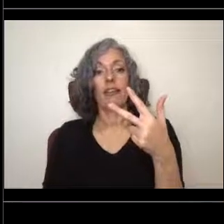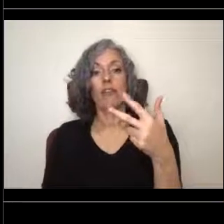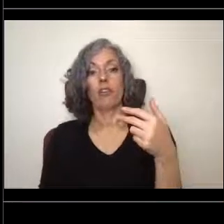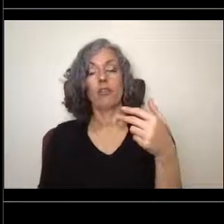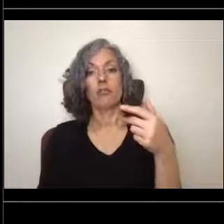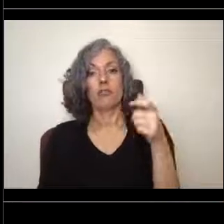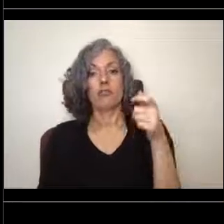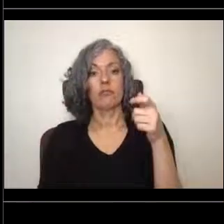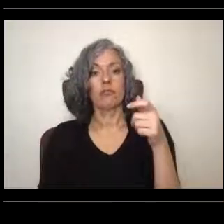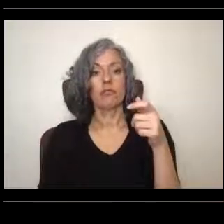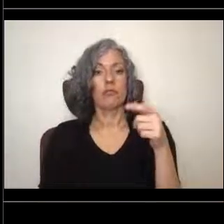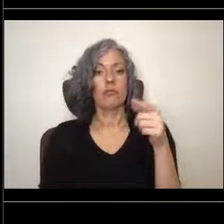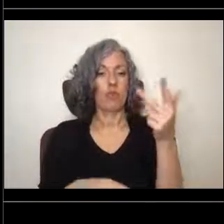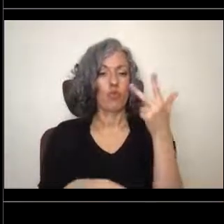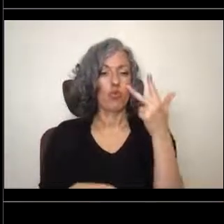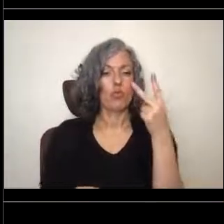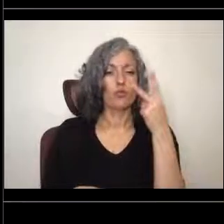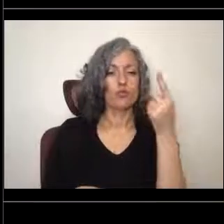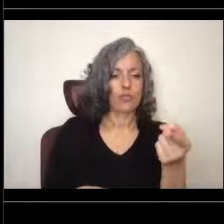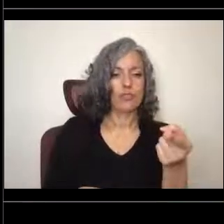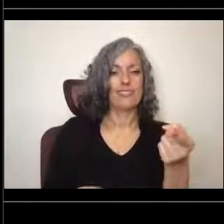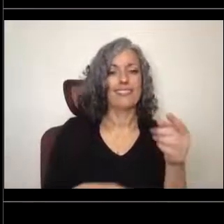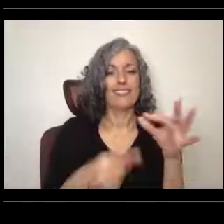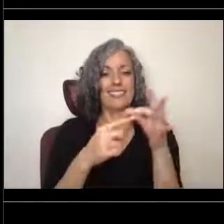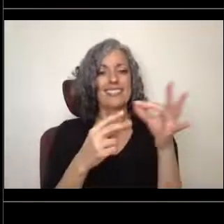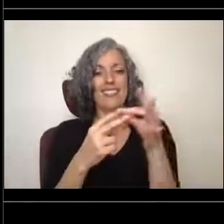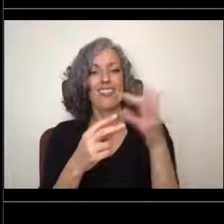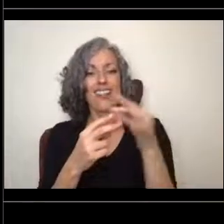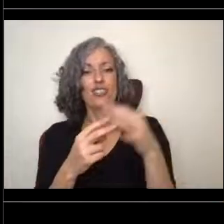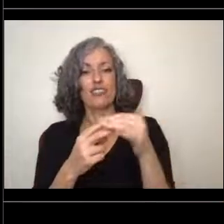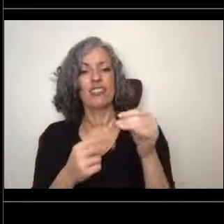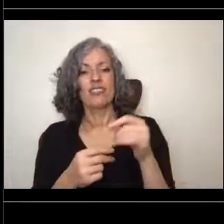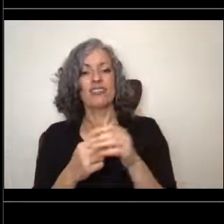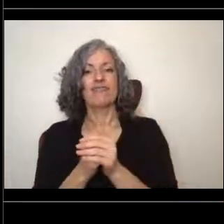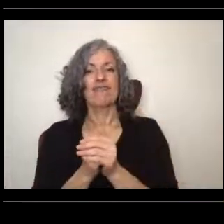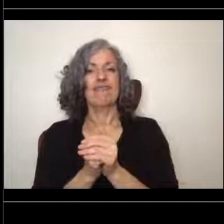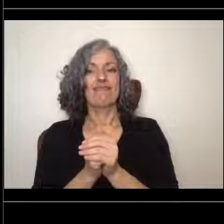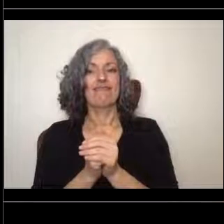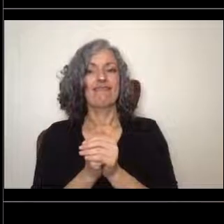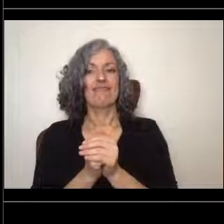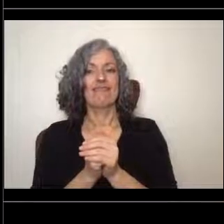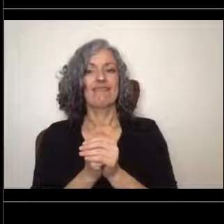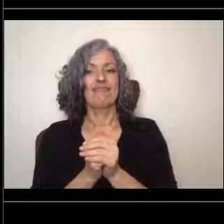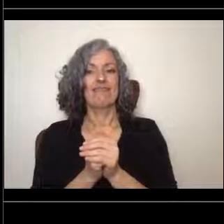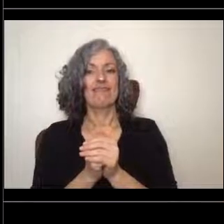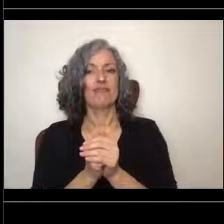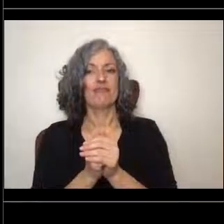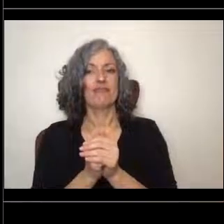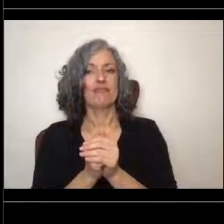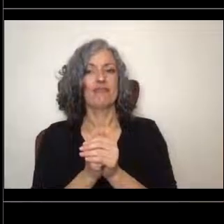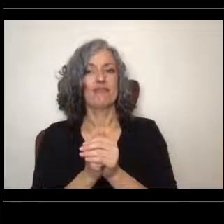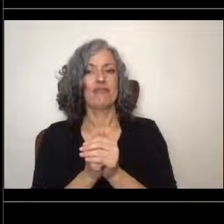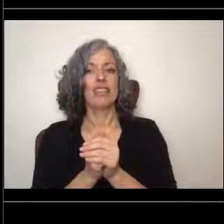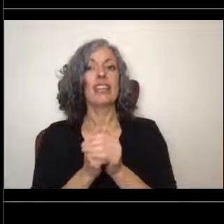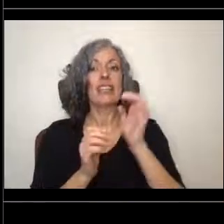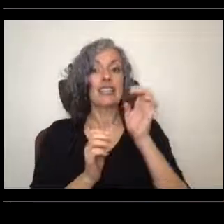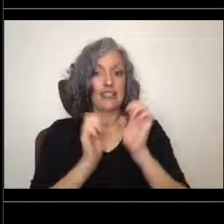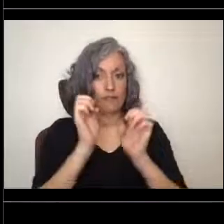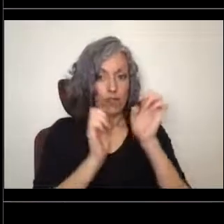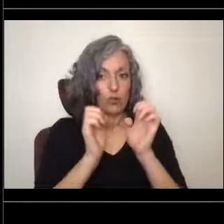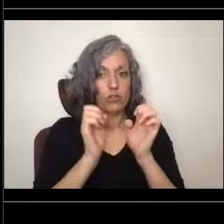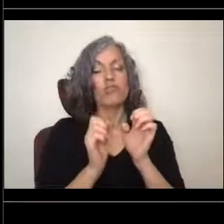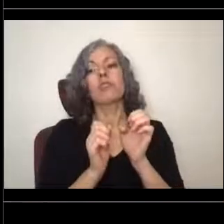scoring process, as well as our selection process. And the evaluation and scoring